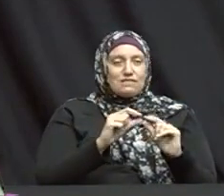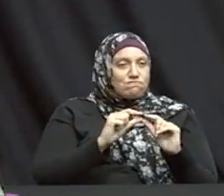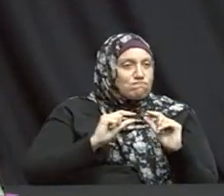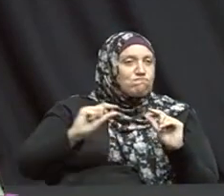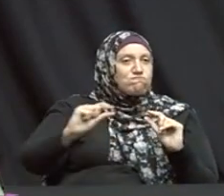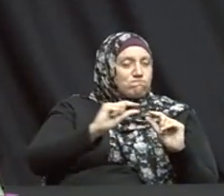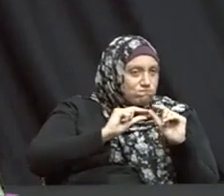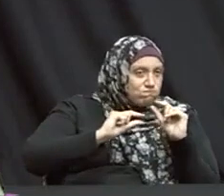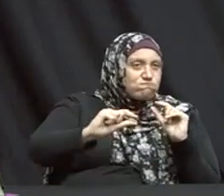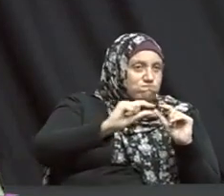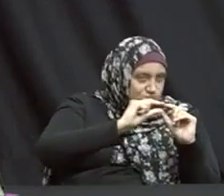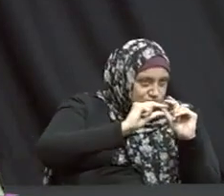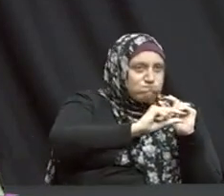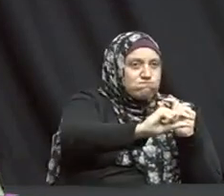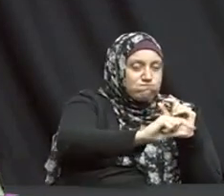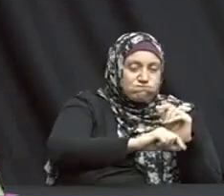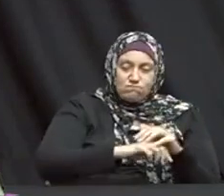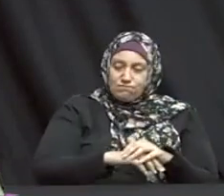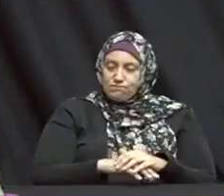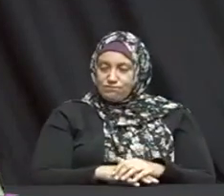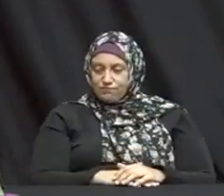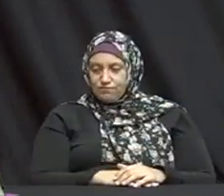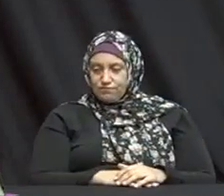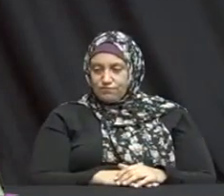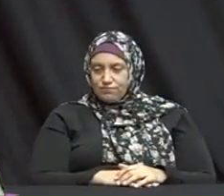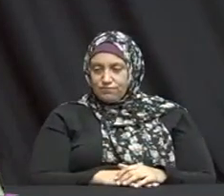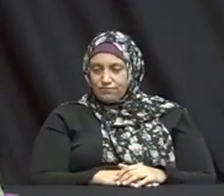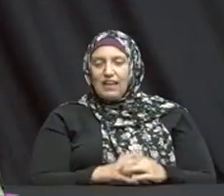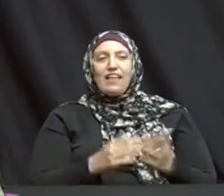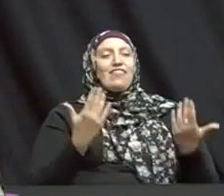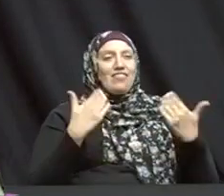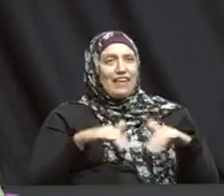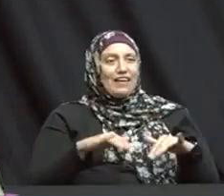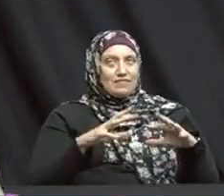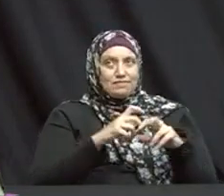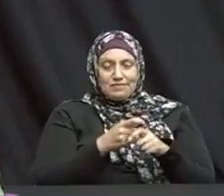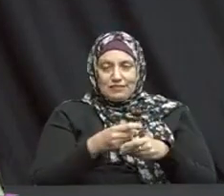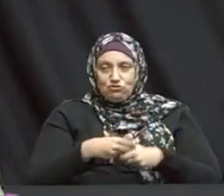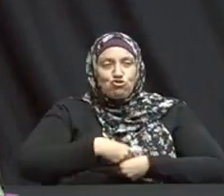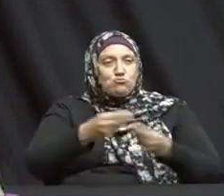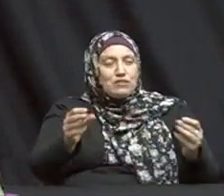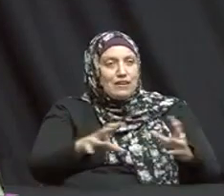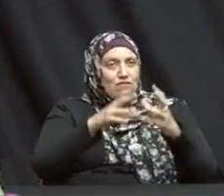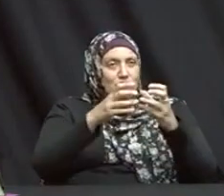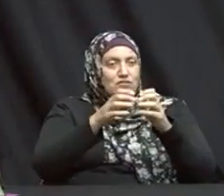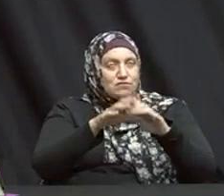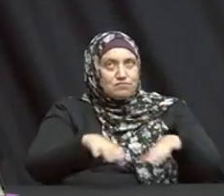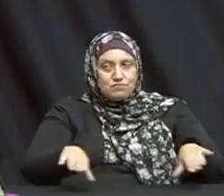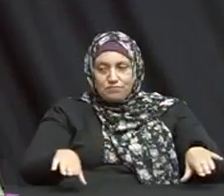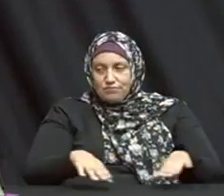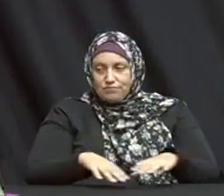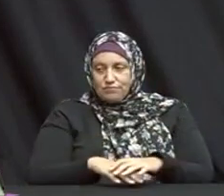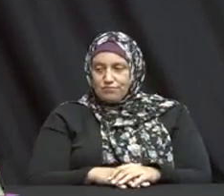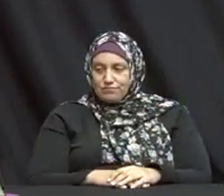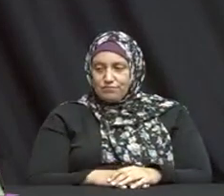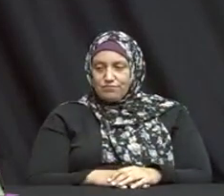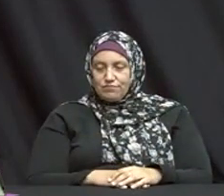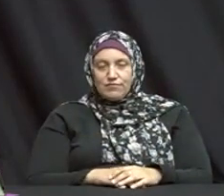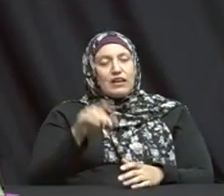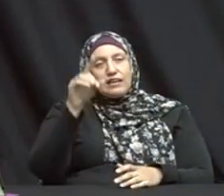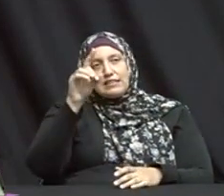testamentary trust is wound up, and then the assets are distributed to the children. According to Islam. Yeah.